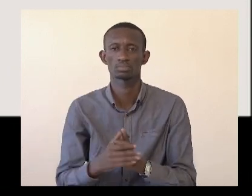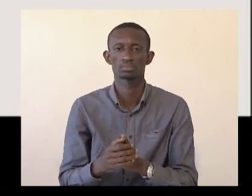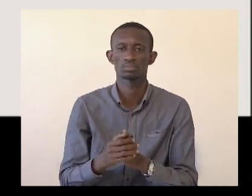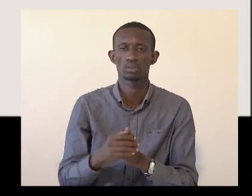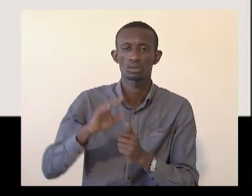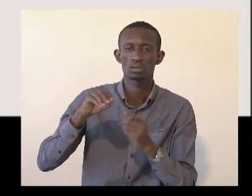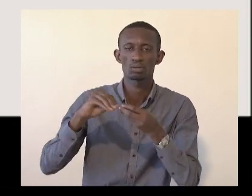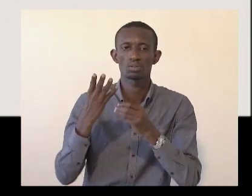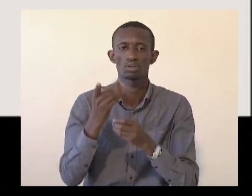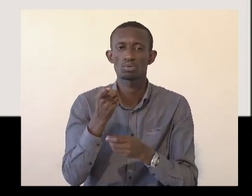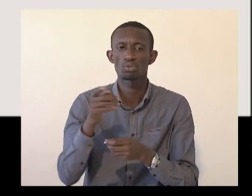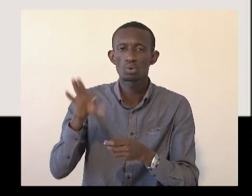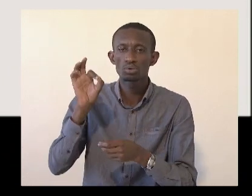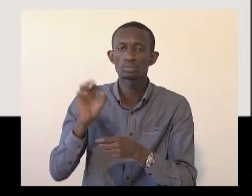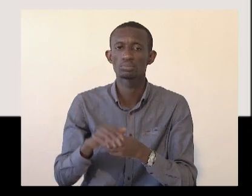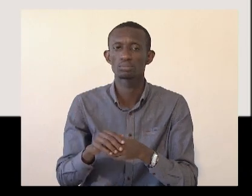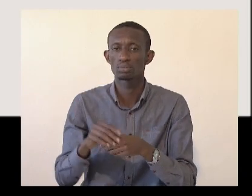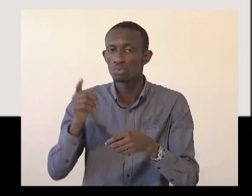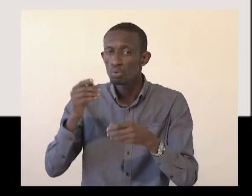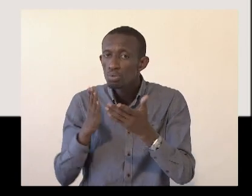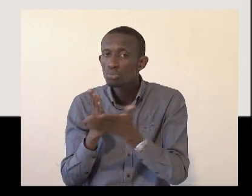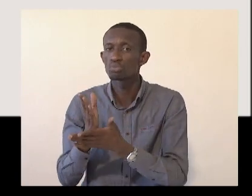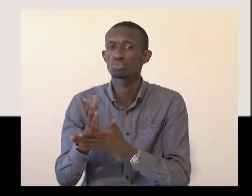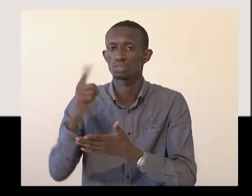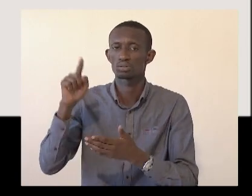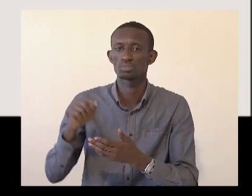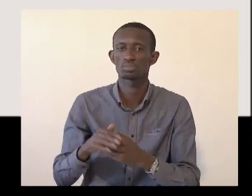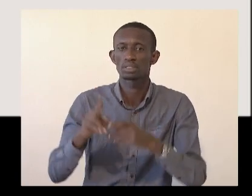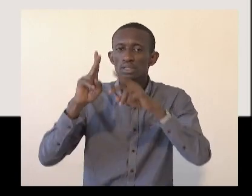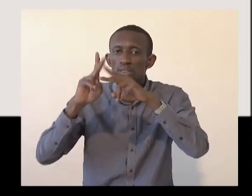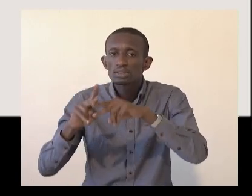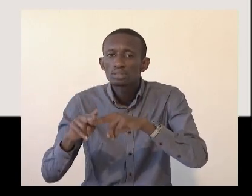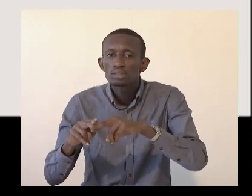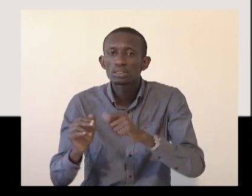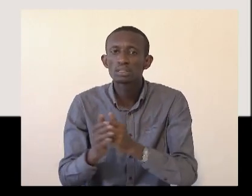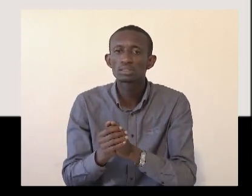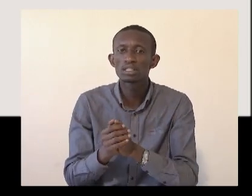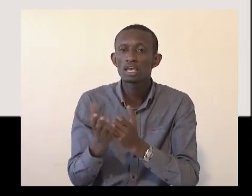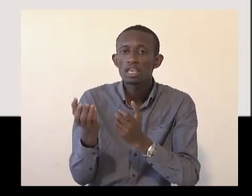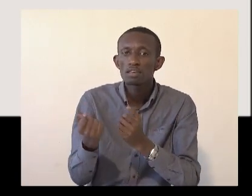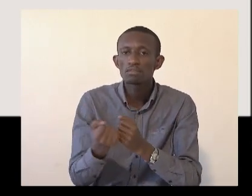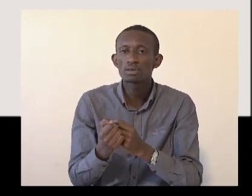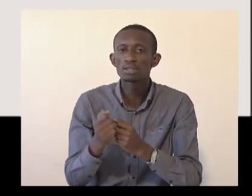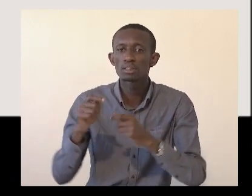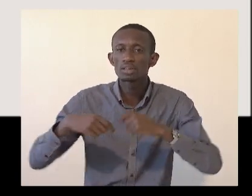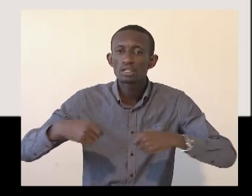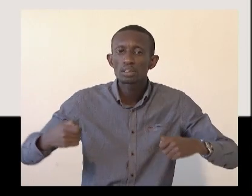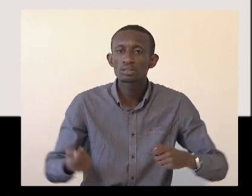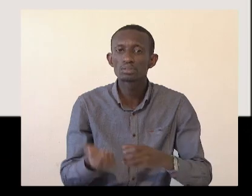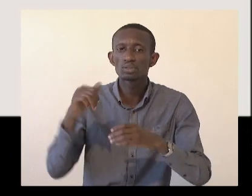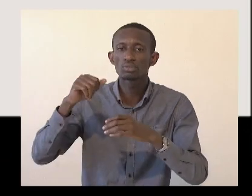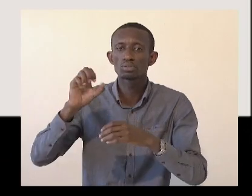the last, you choose the right answer. The salts we obtain by the reaction of sulfuric acid, are they